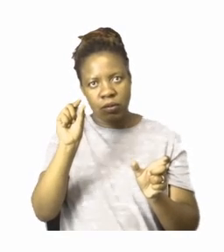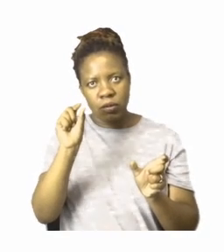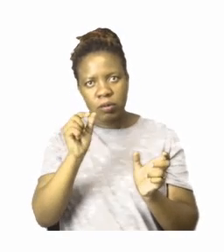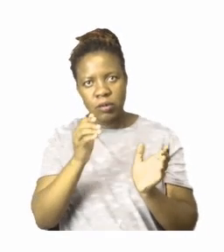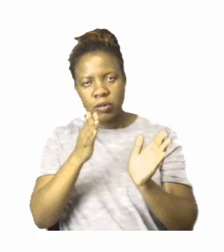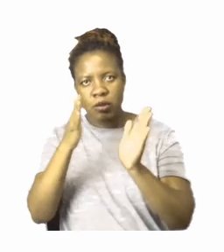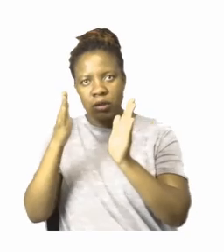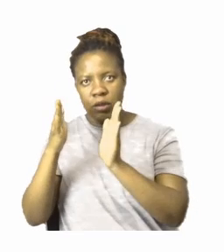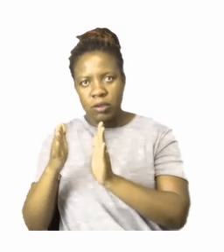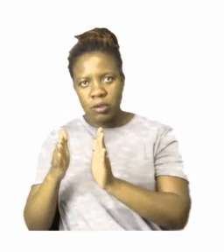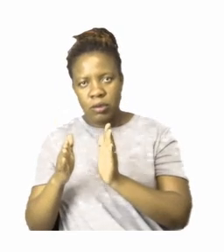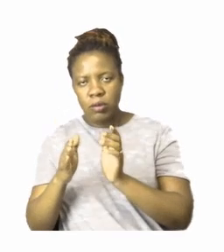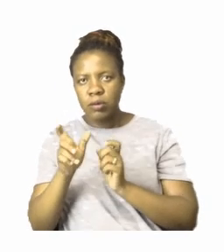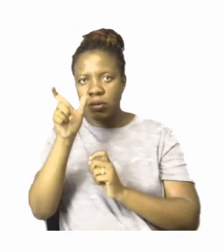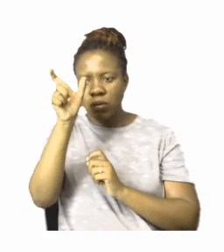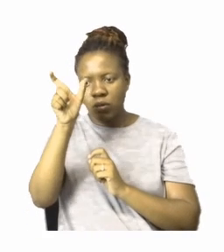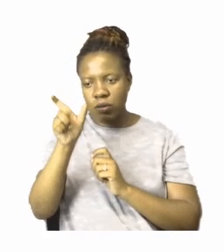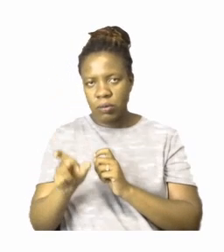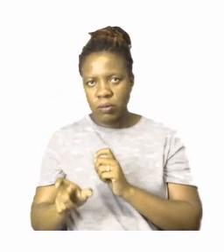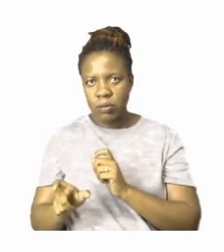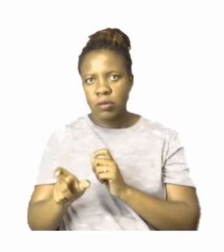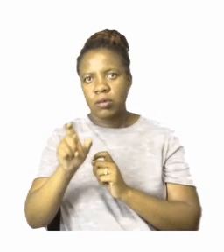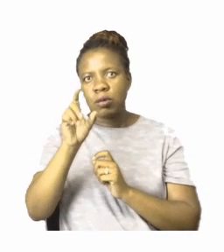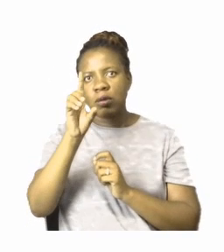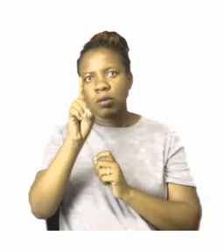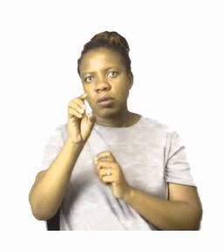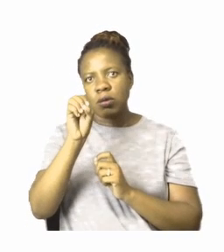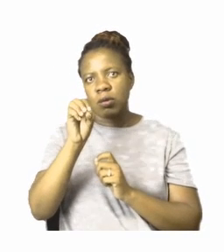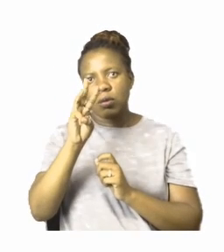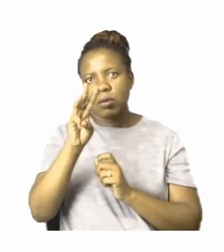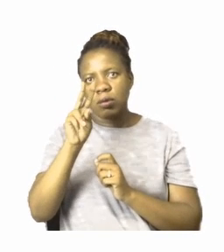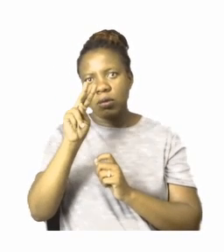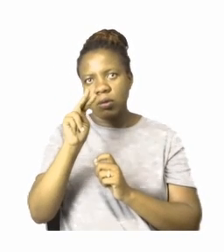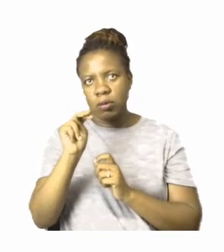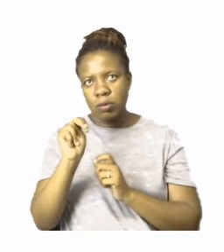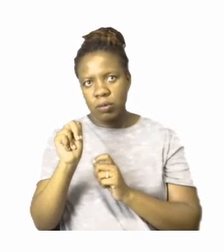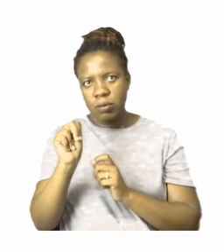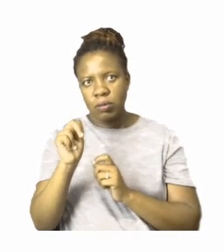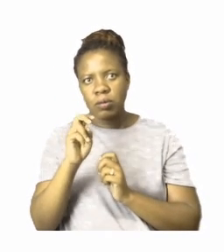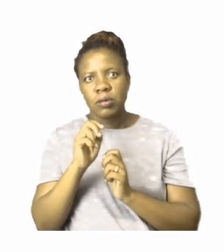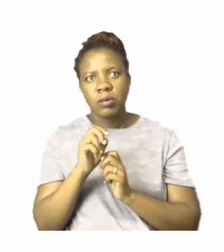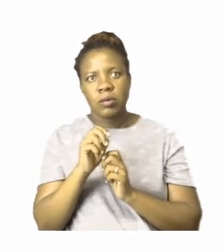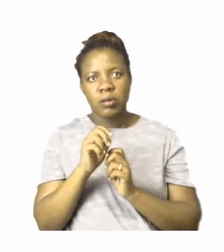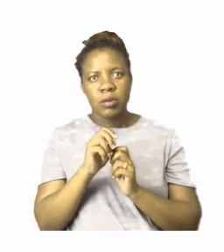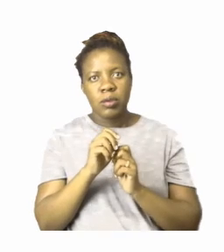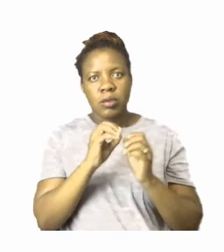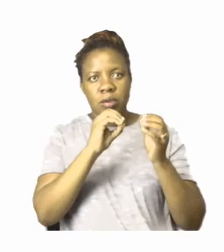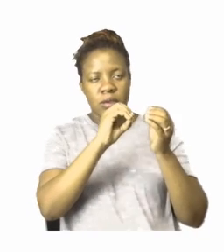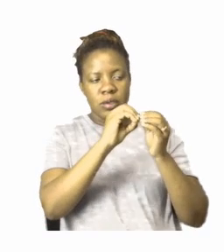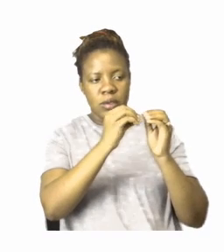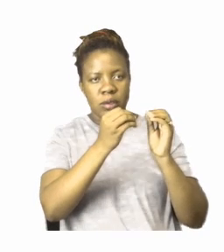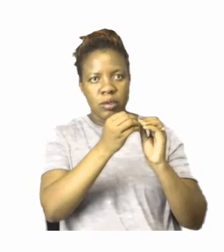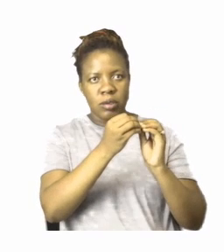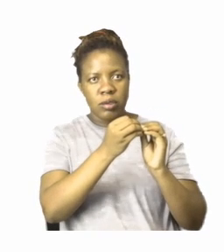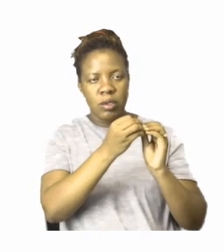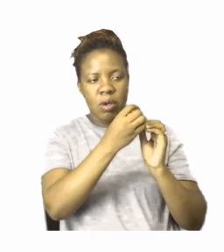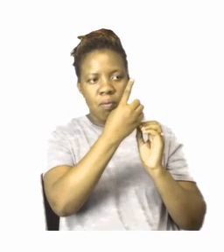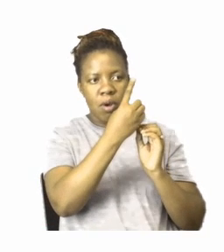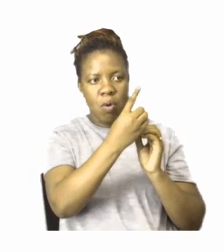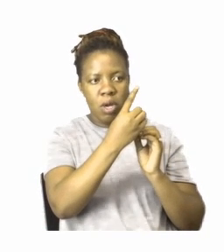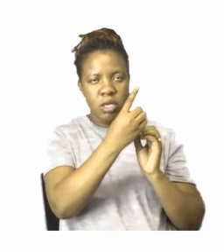number 1 with you. We will do number 1 across, and we will do number